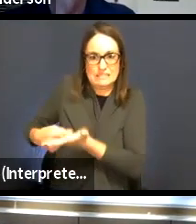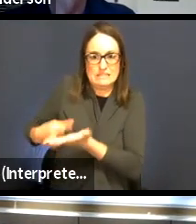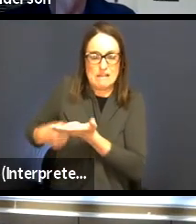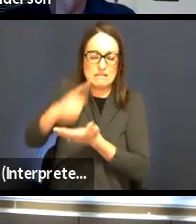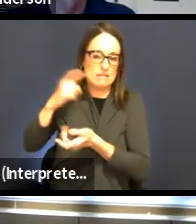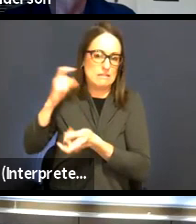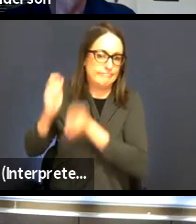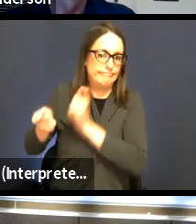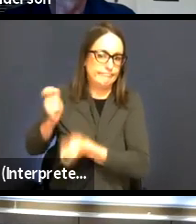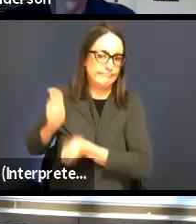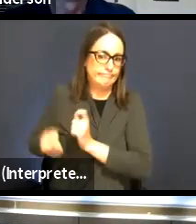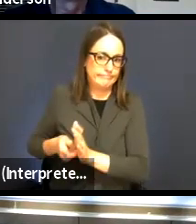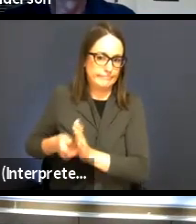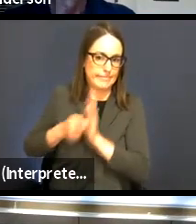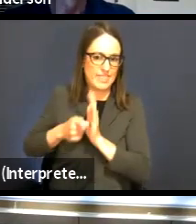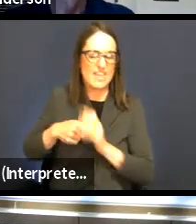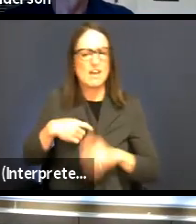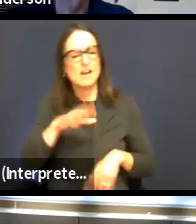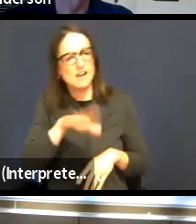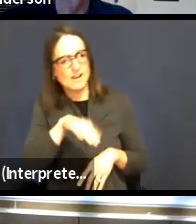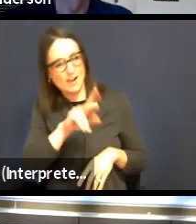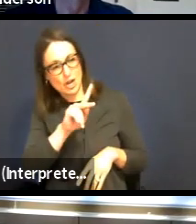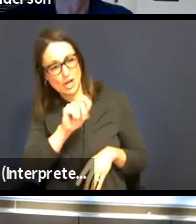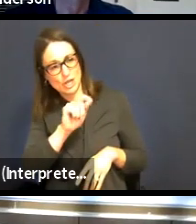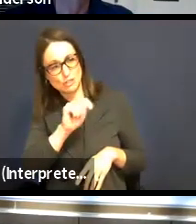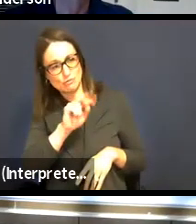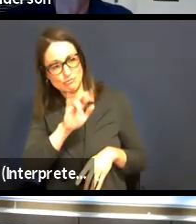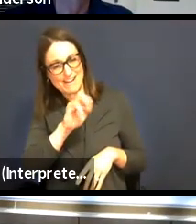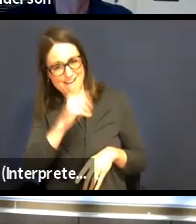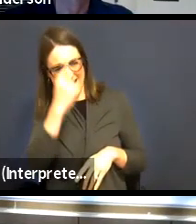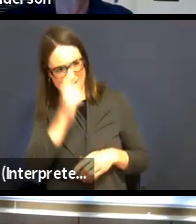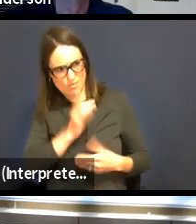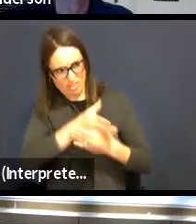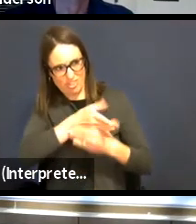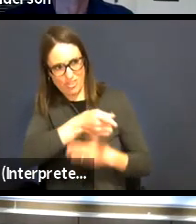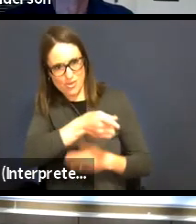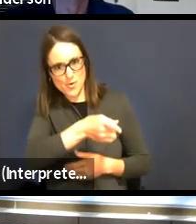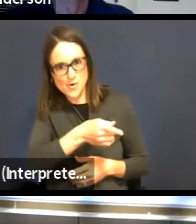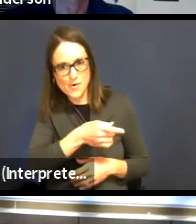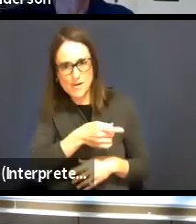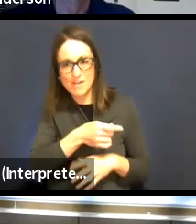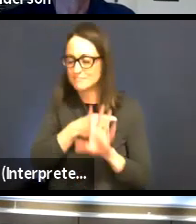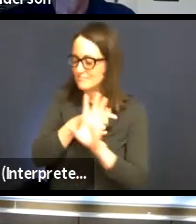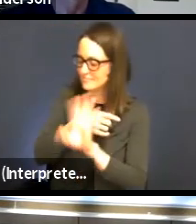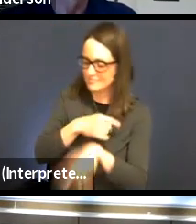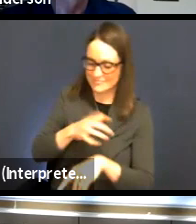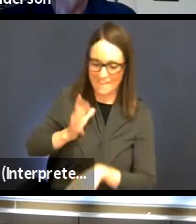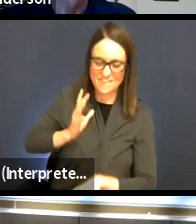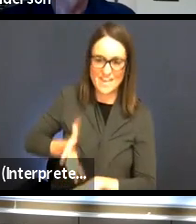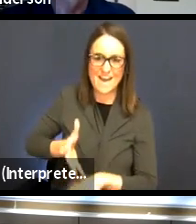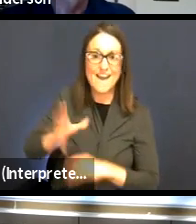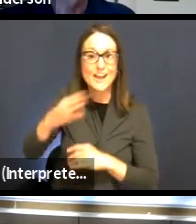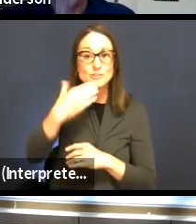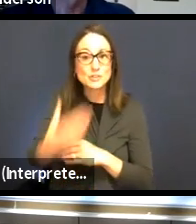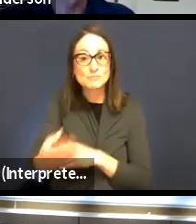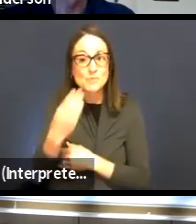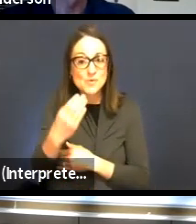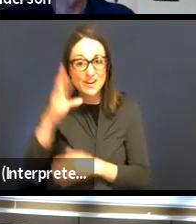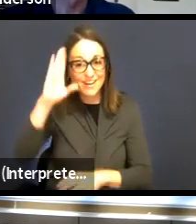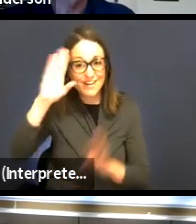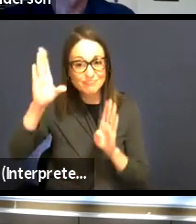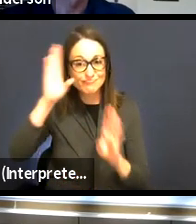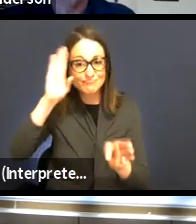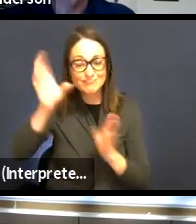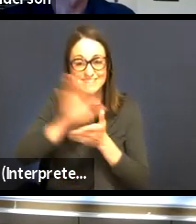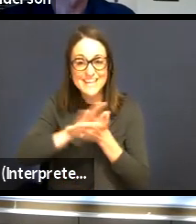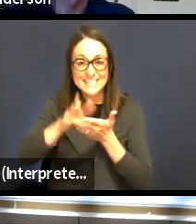Okay, I think we interrupted you now, Katrina, so. That is all good. Good morning, everybody. Nice to see